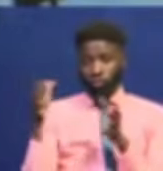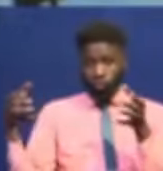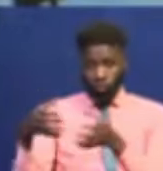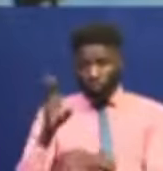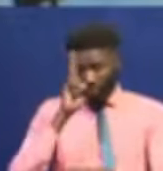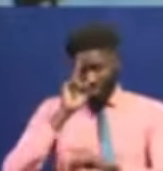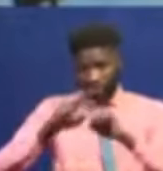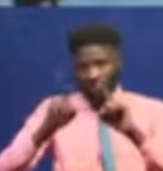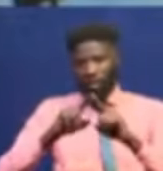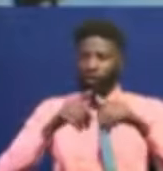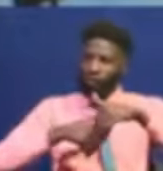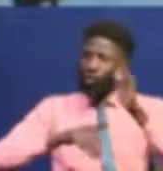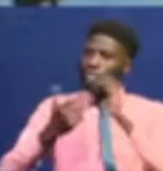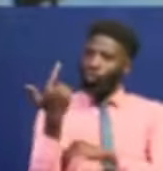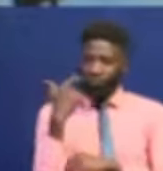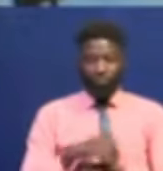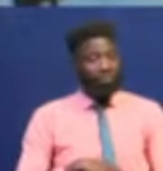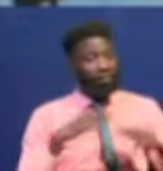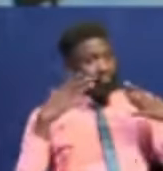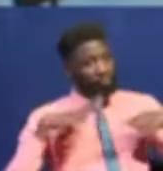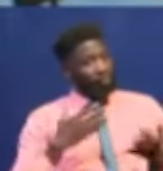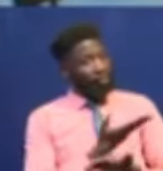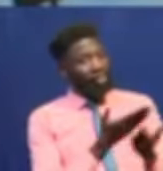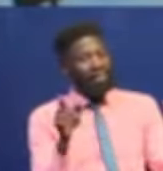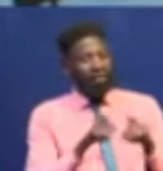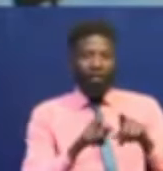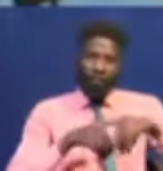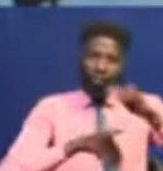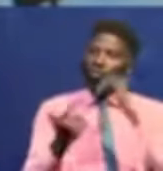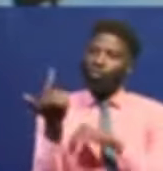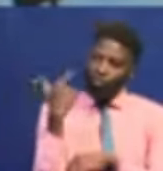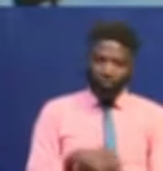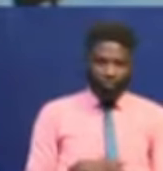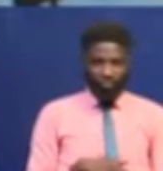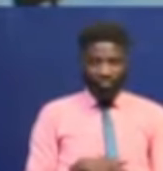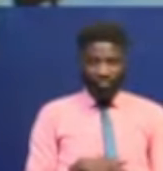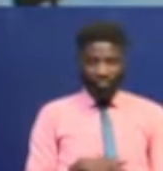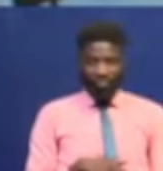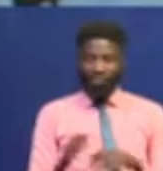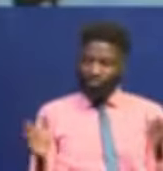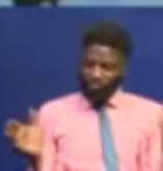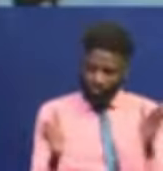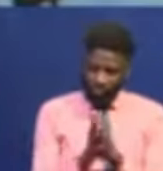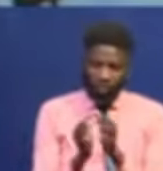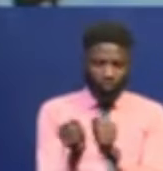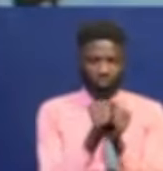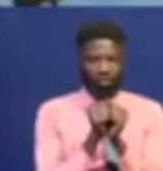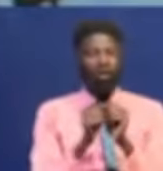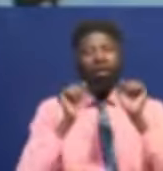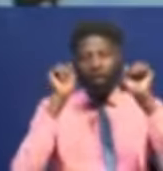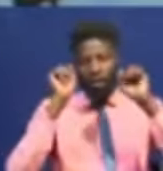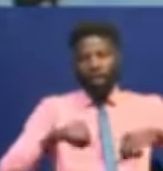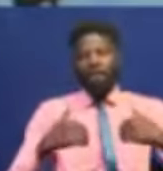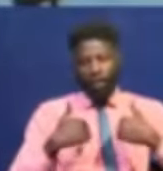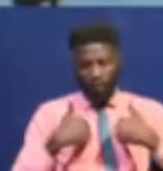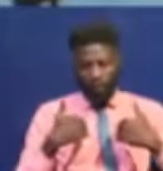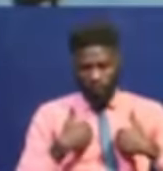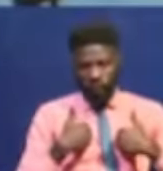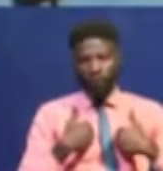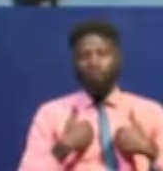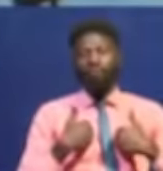law. Us as citizens, we act in accordance with the law so that we can have a law-abiding,